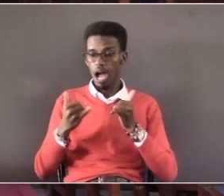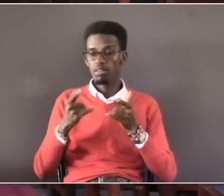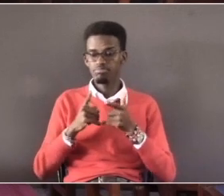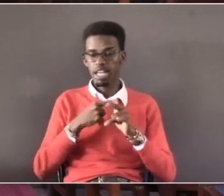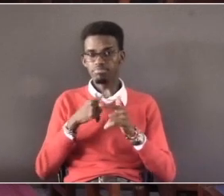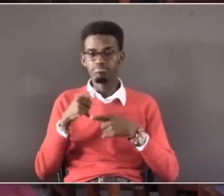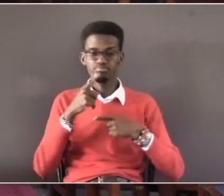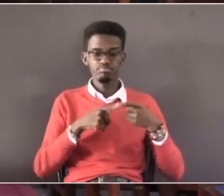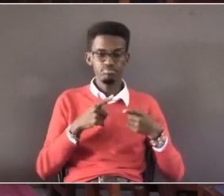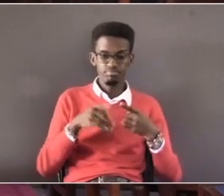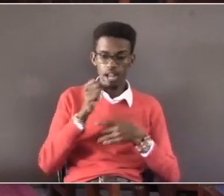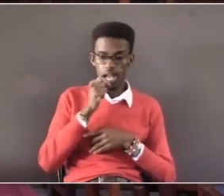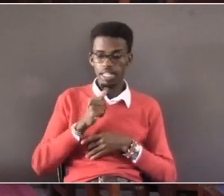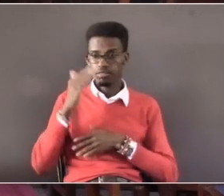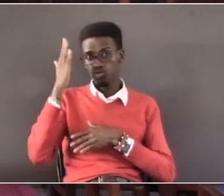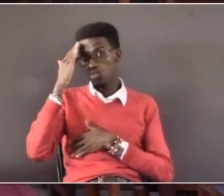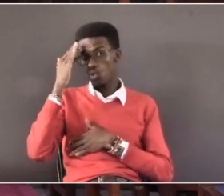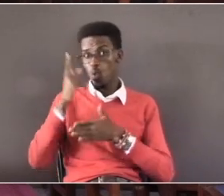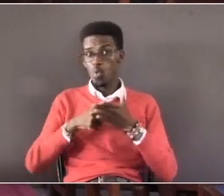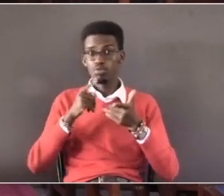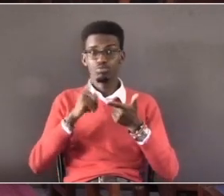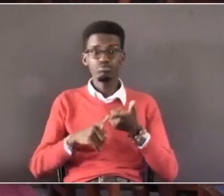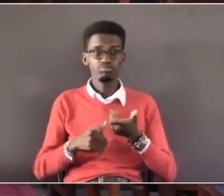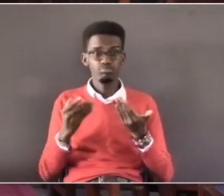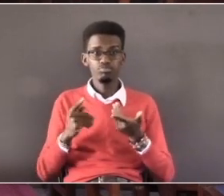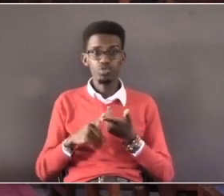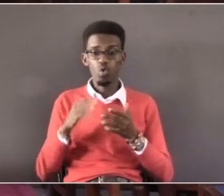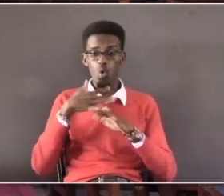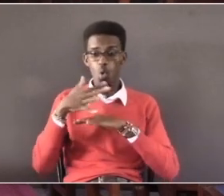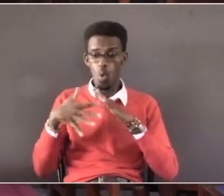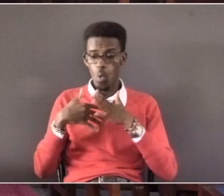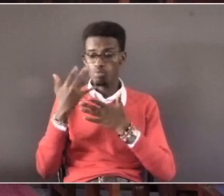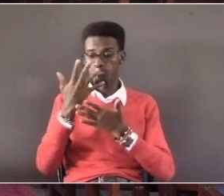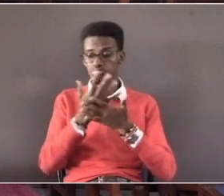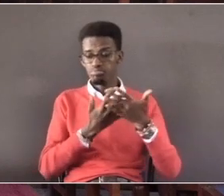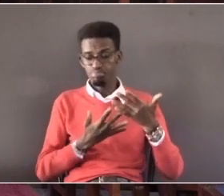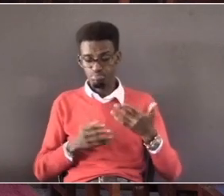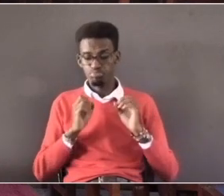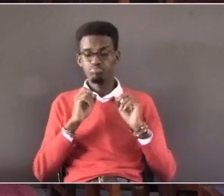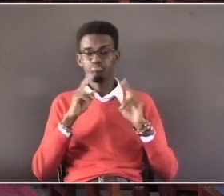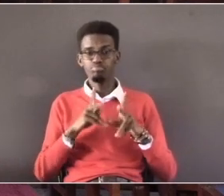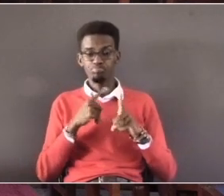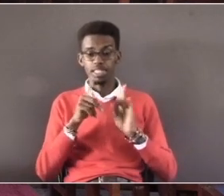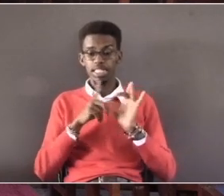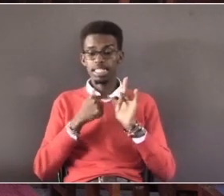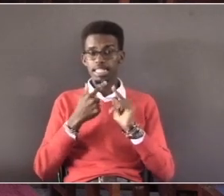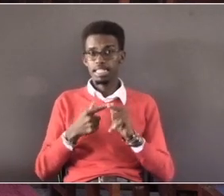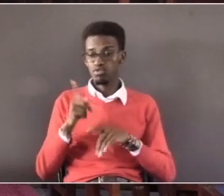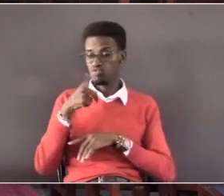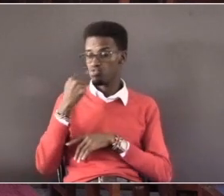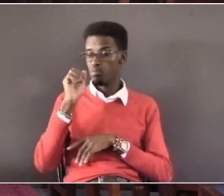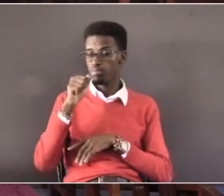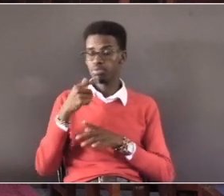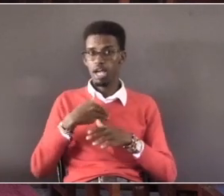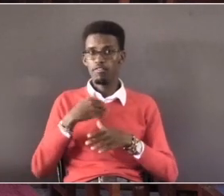age, get to know what exactly. If you can get all the details, sawa. But usually, there are those who can